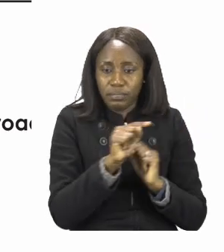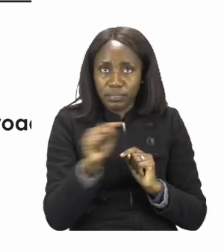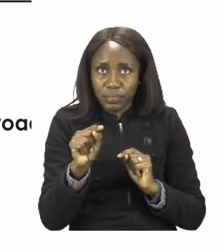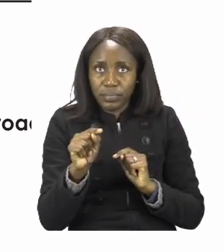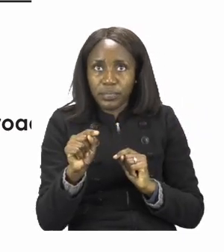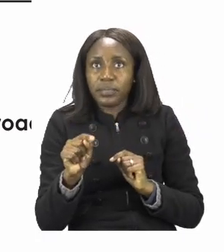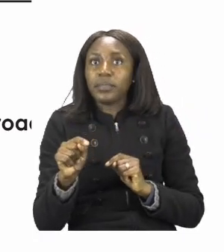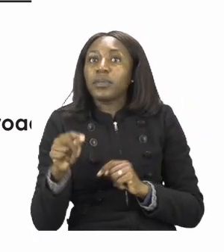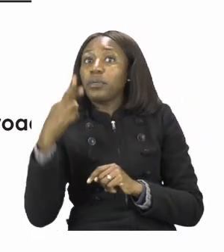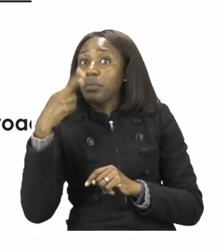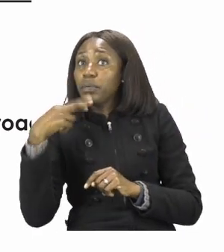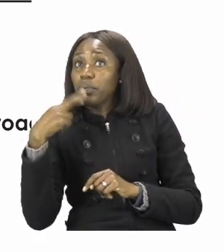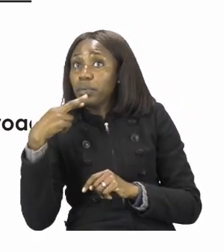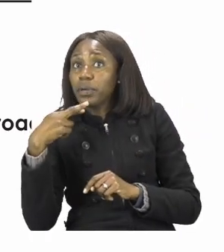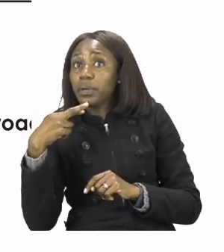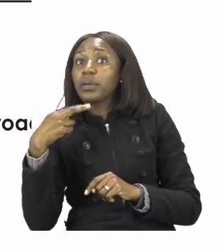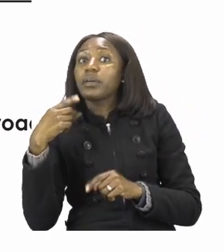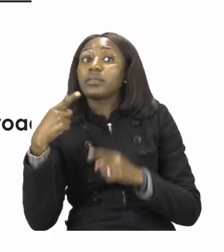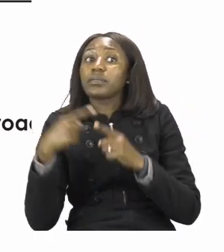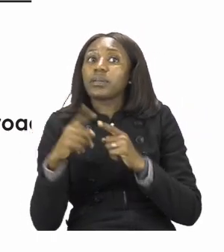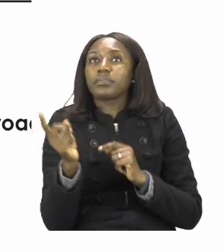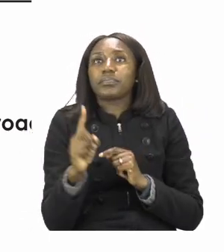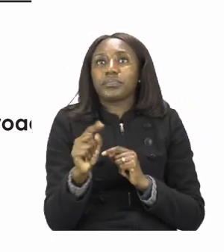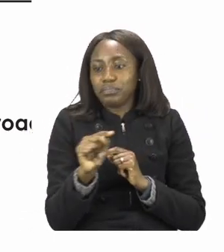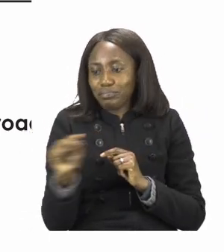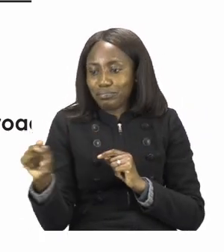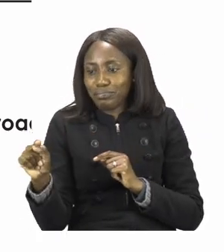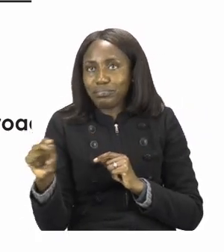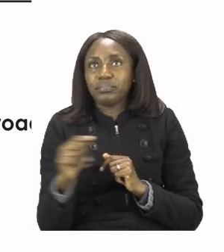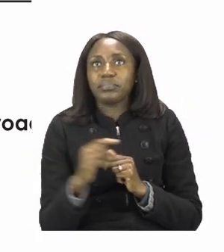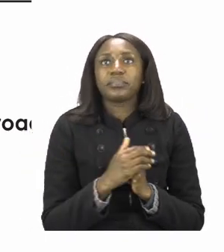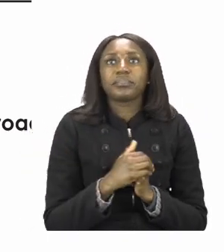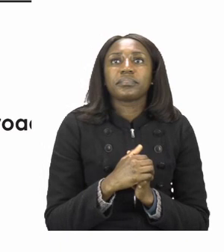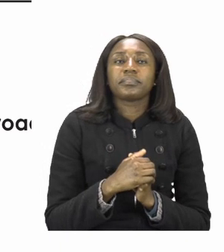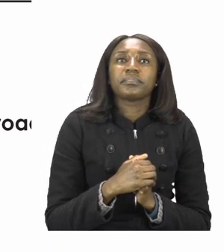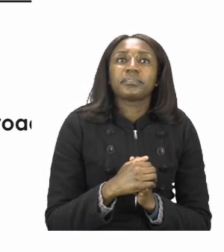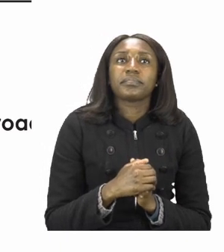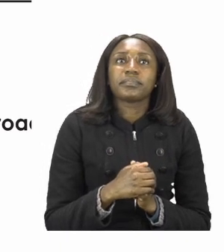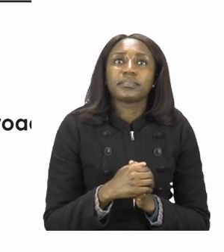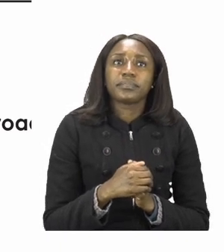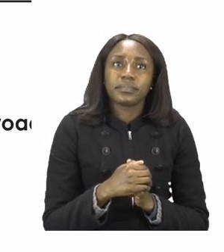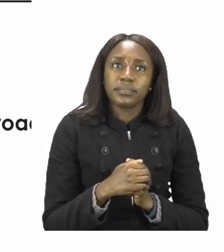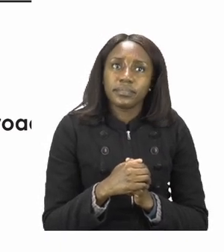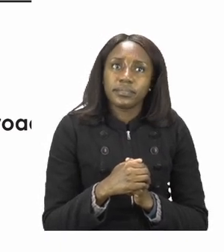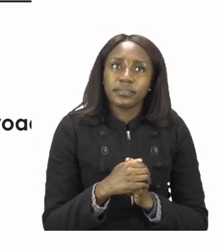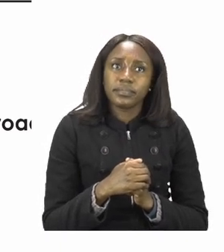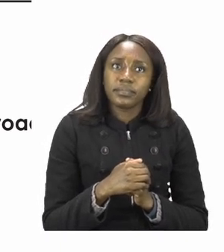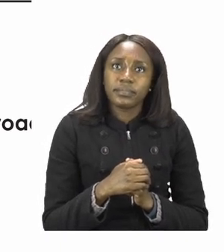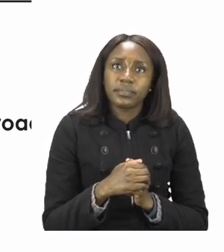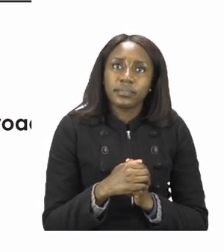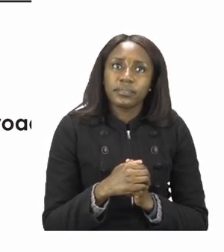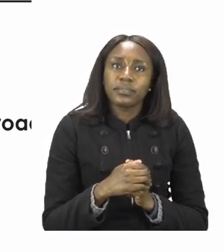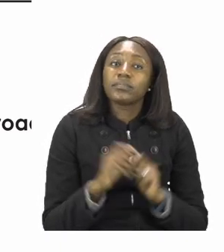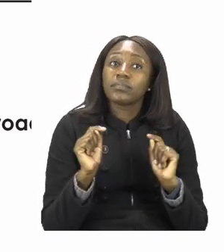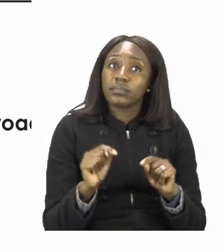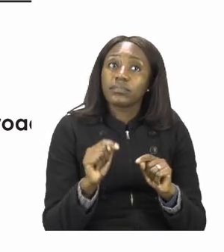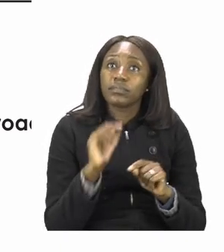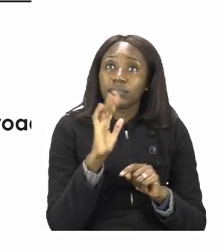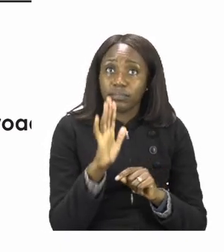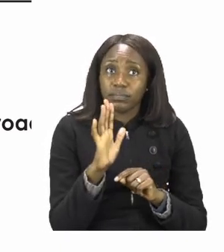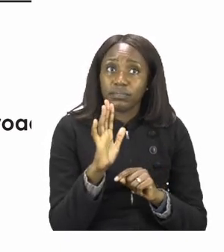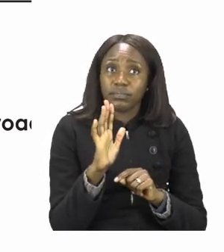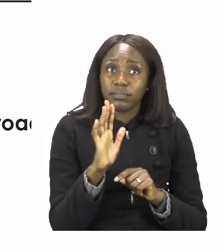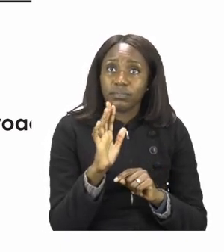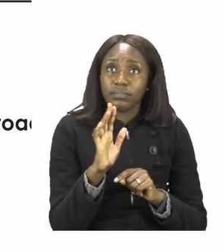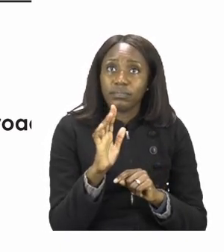and the red says dash. Now for the last one, number 5, you won't